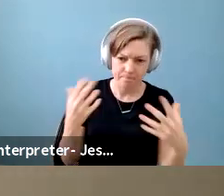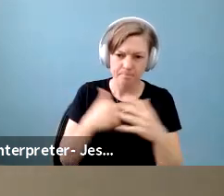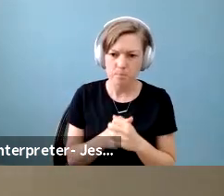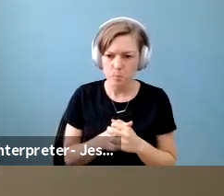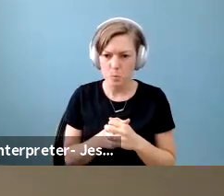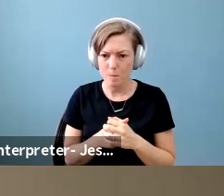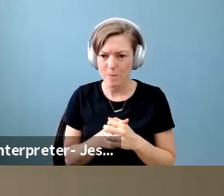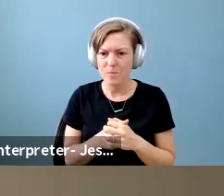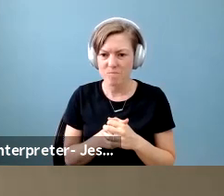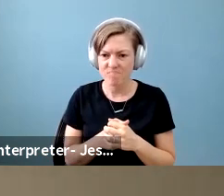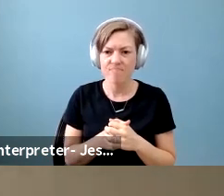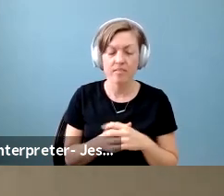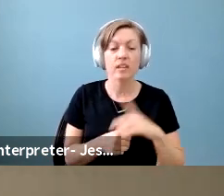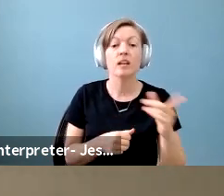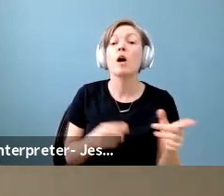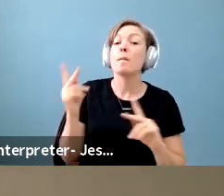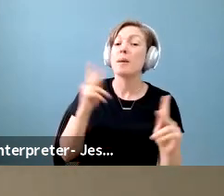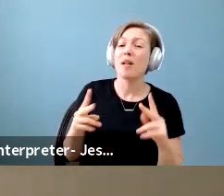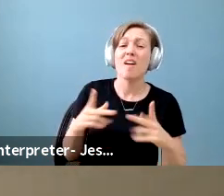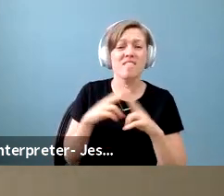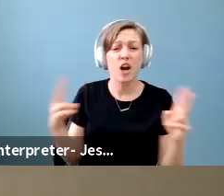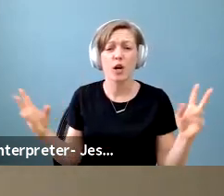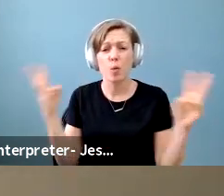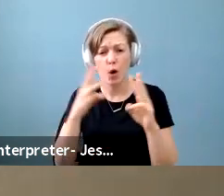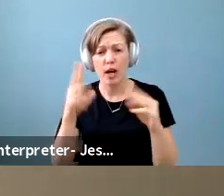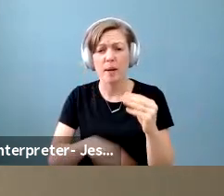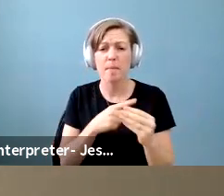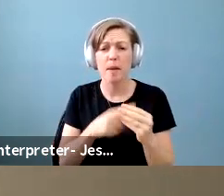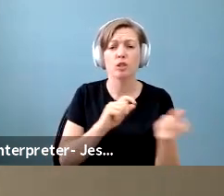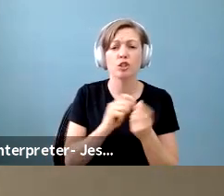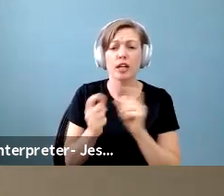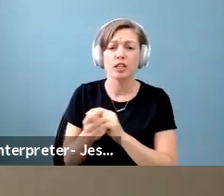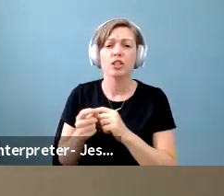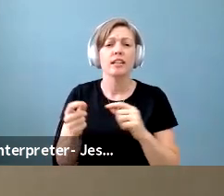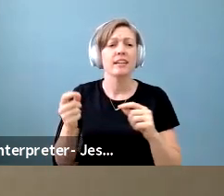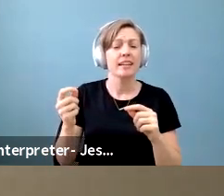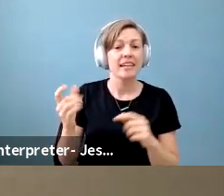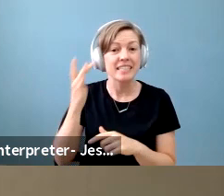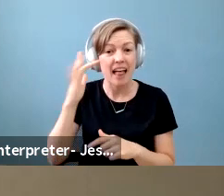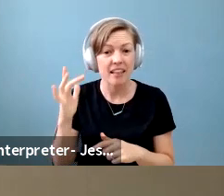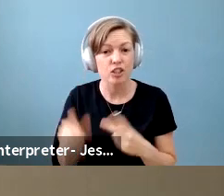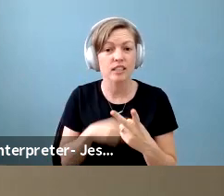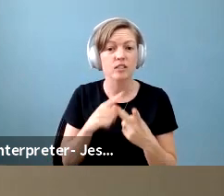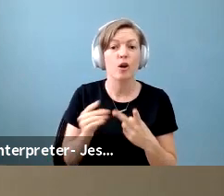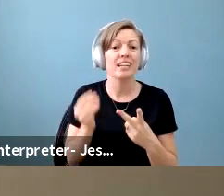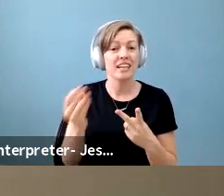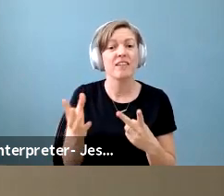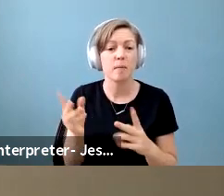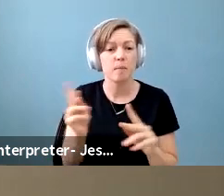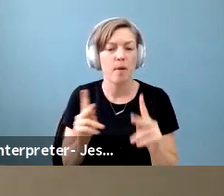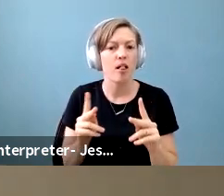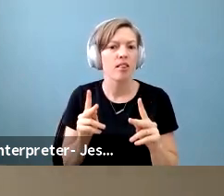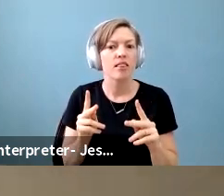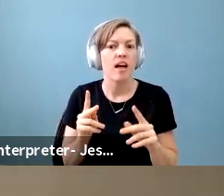People are very worried about changing intelligence or giving people a leg up